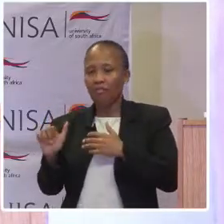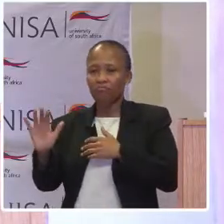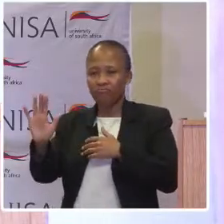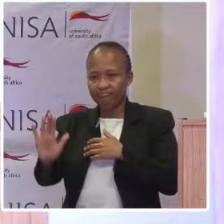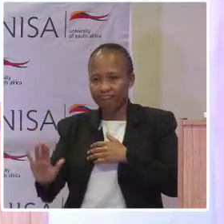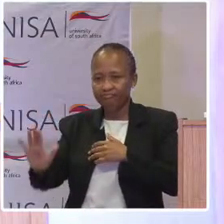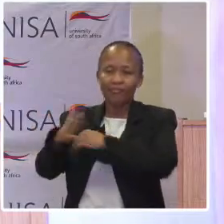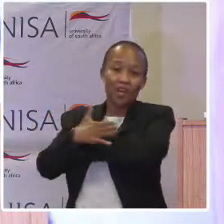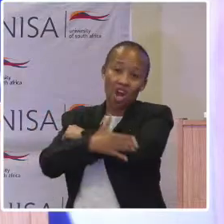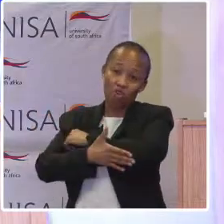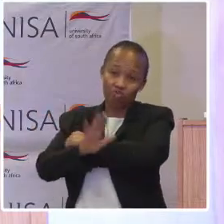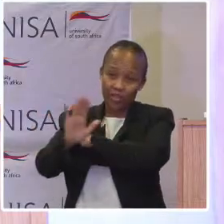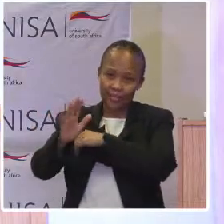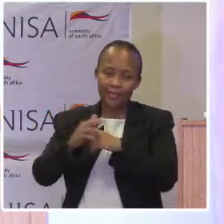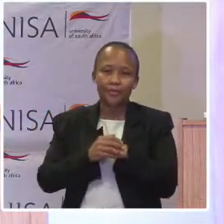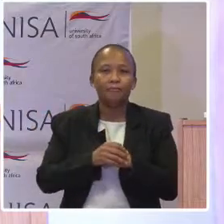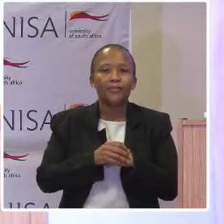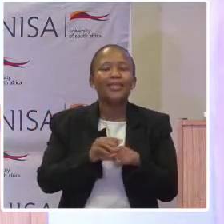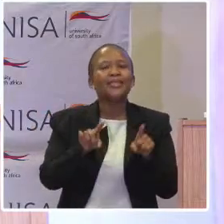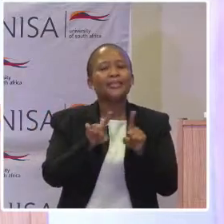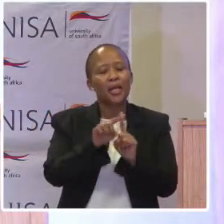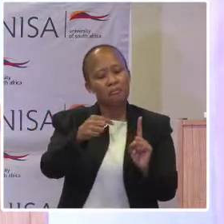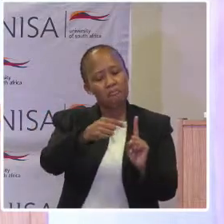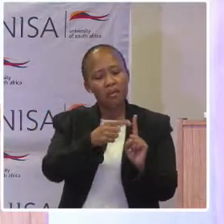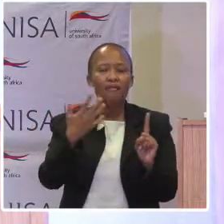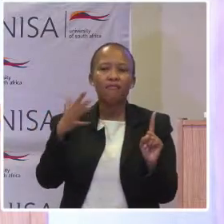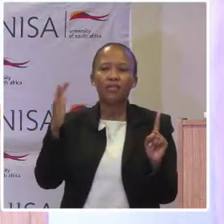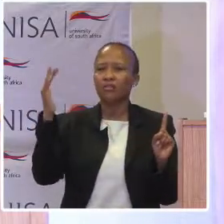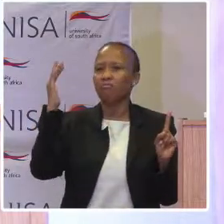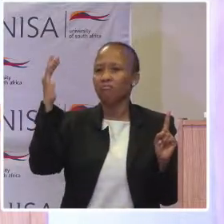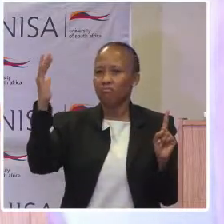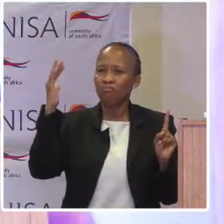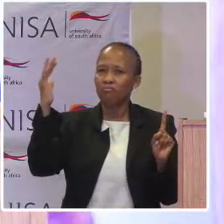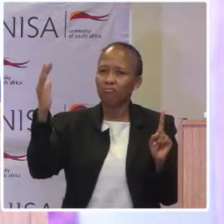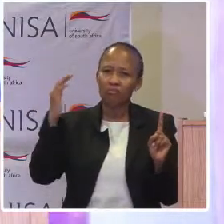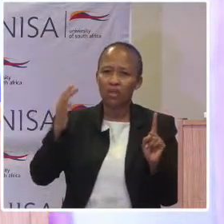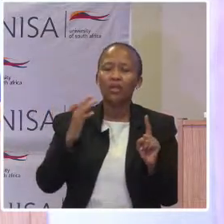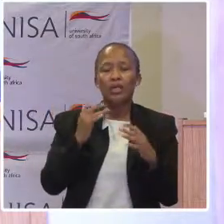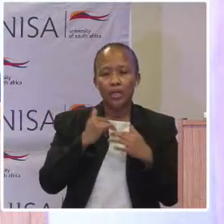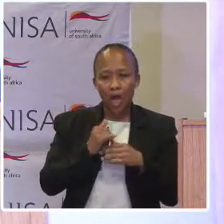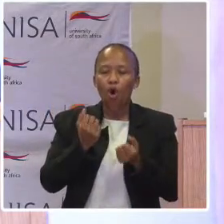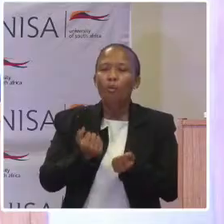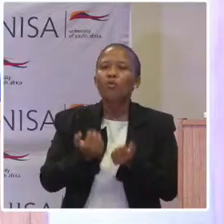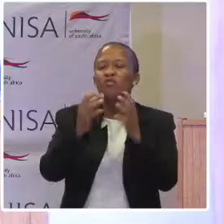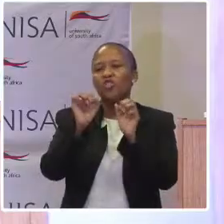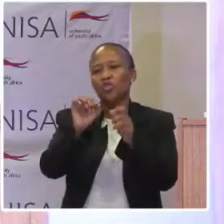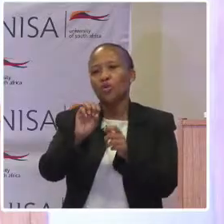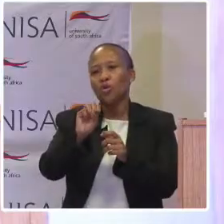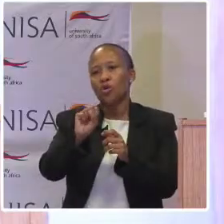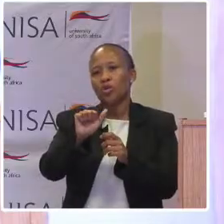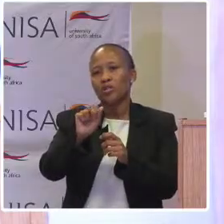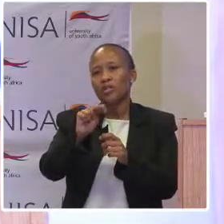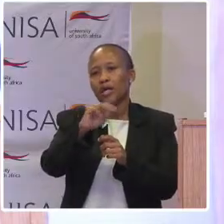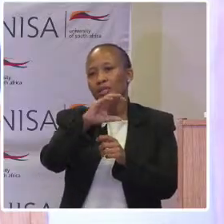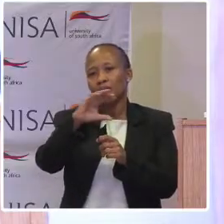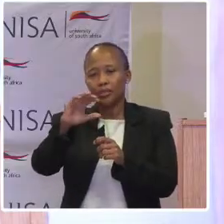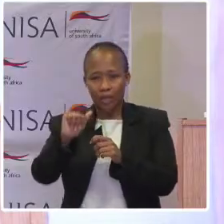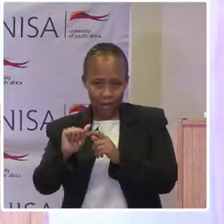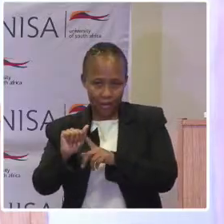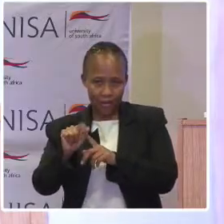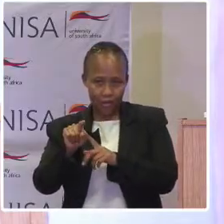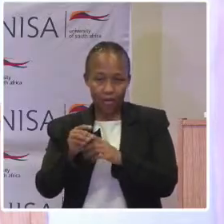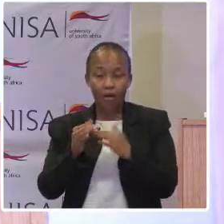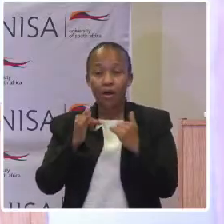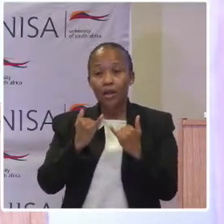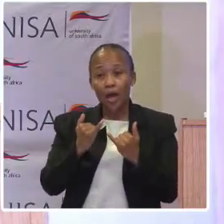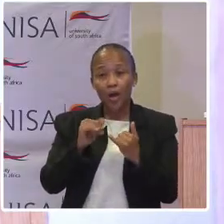And also, Advocate touched so much on the provisions of SANSA, which is a key legislation